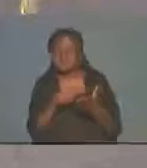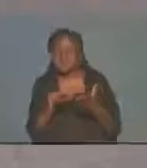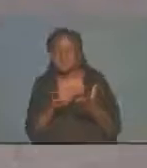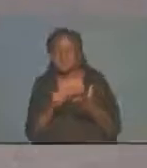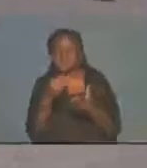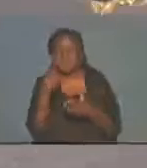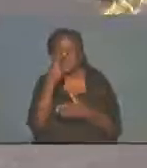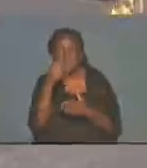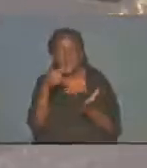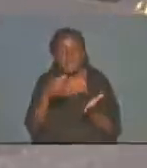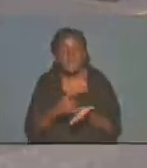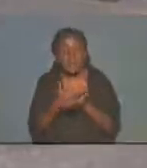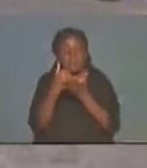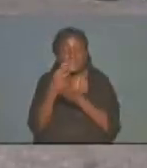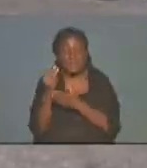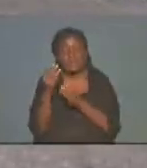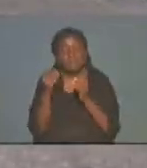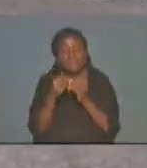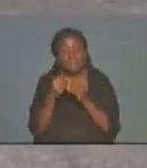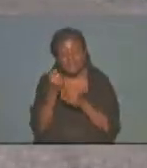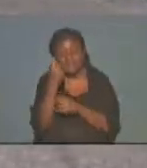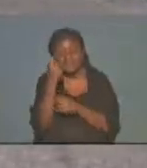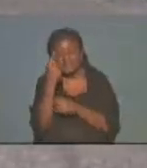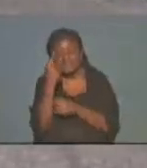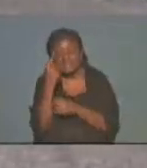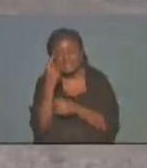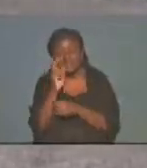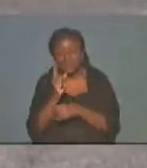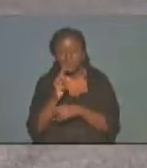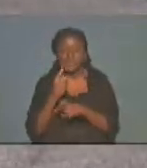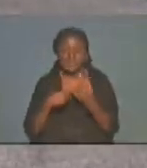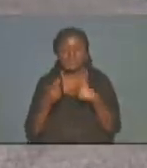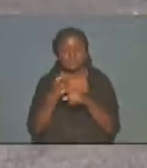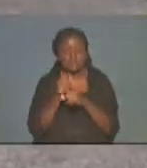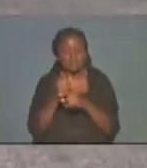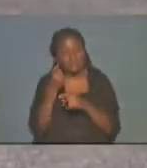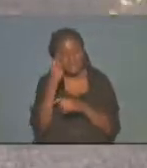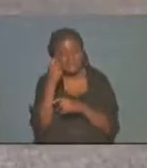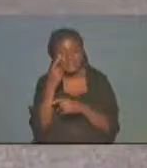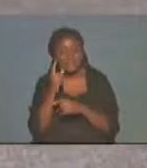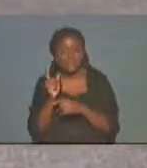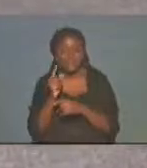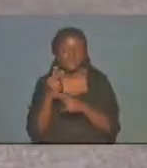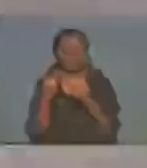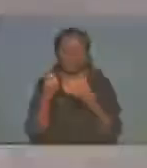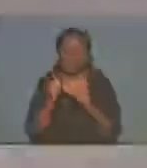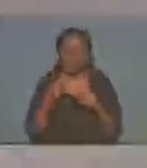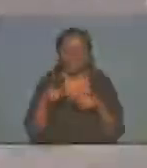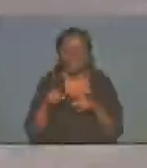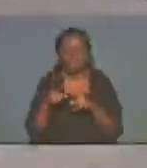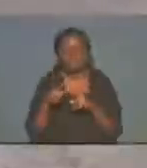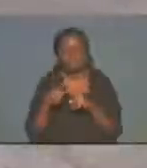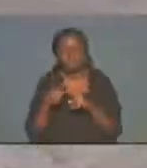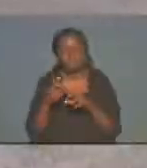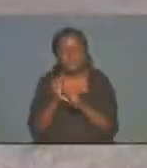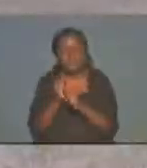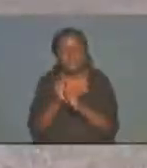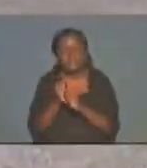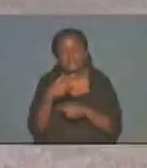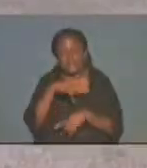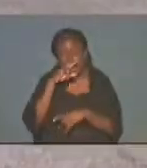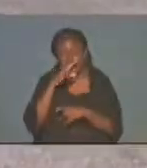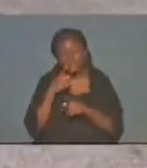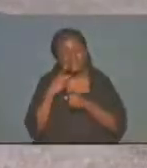them to, more understand where we come from and understand where we're trying to go. To get the kids